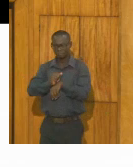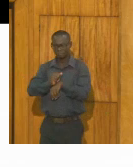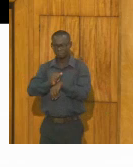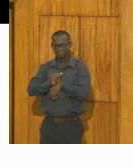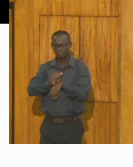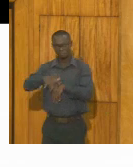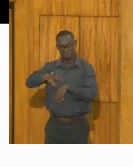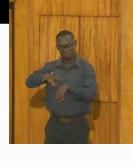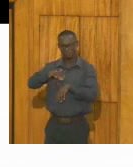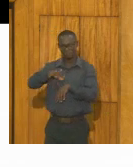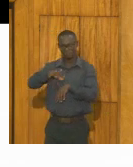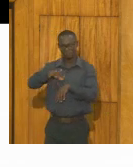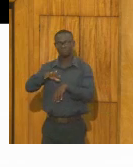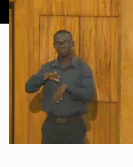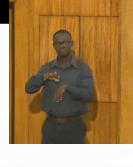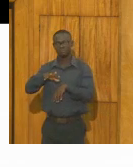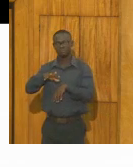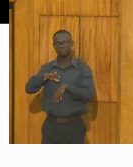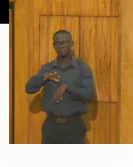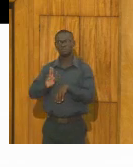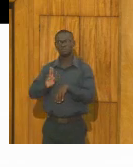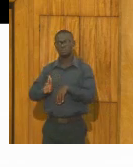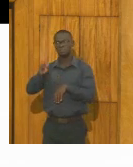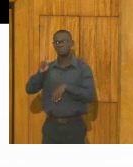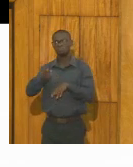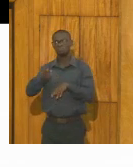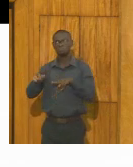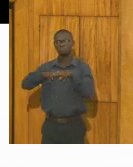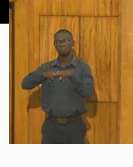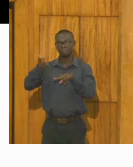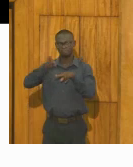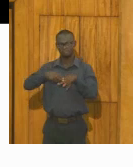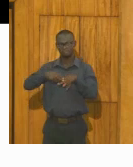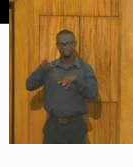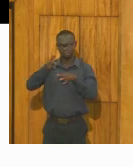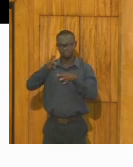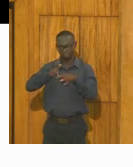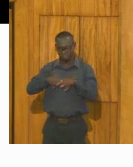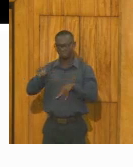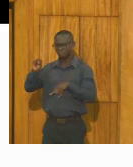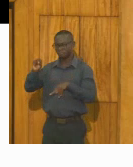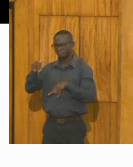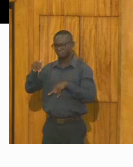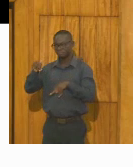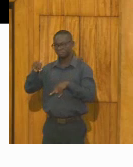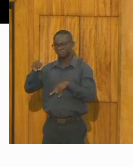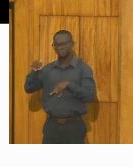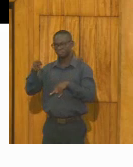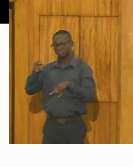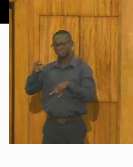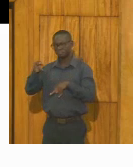Then there was also the increased uptake of syphilis testing to